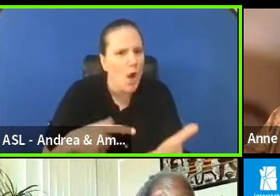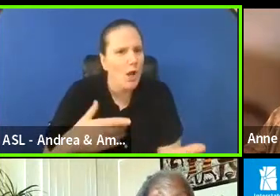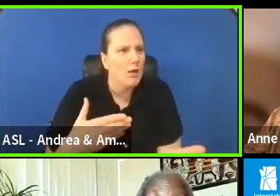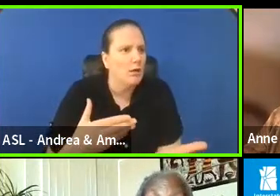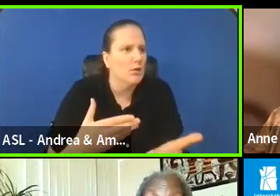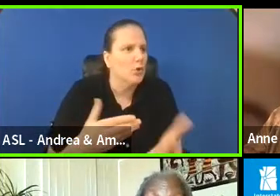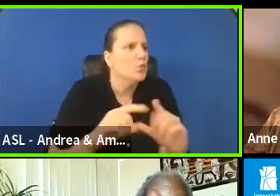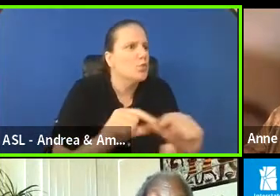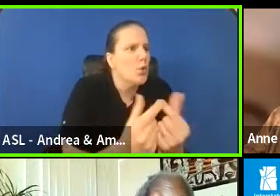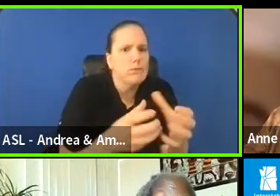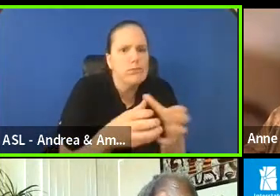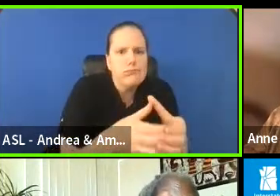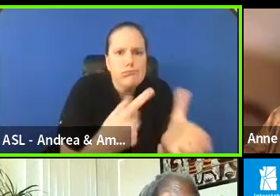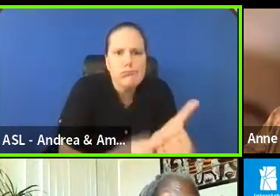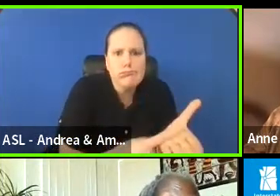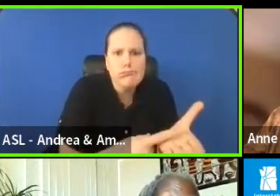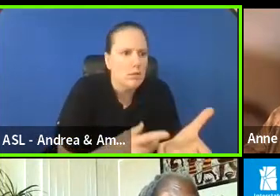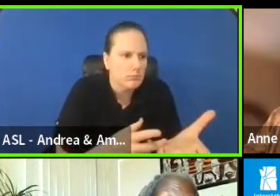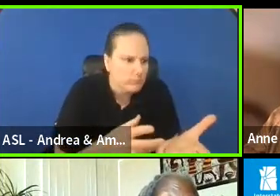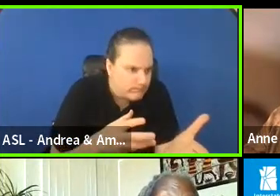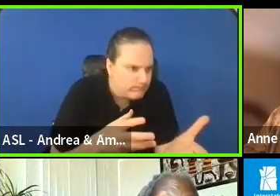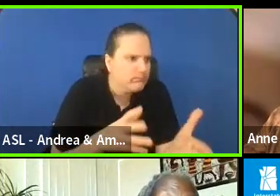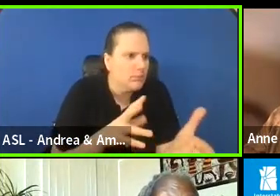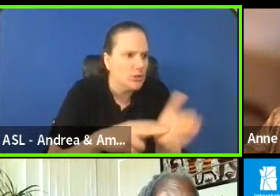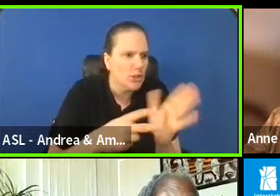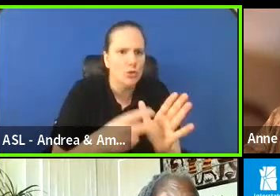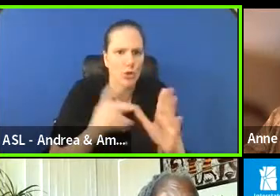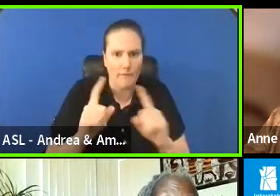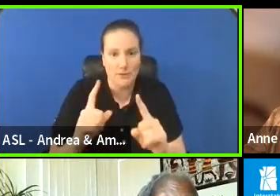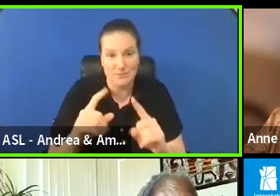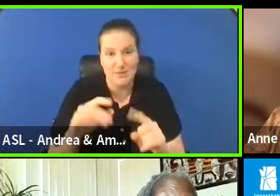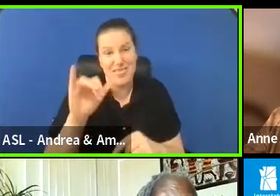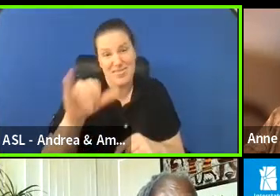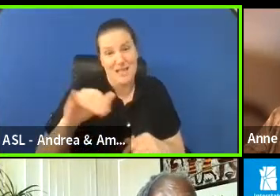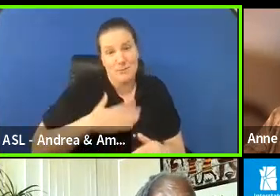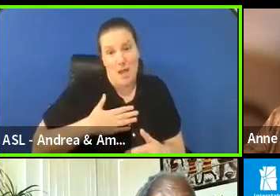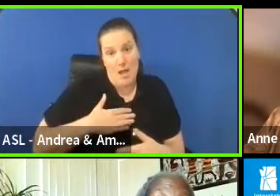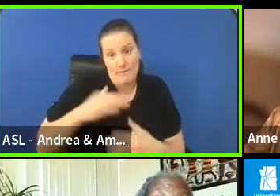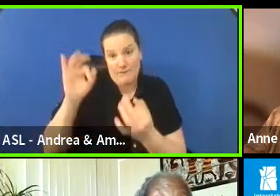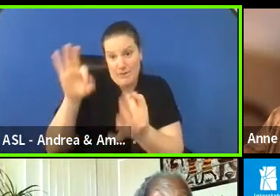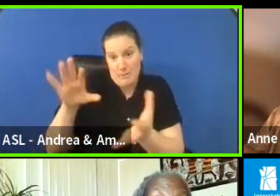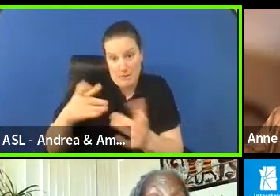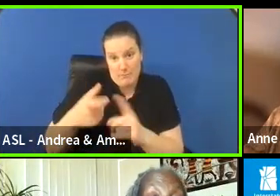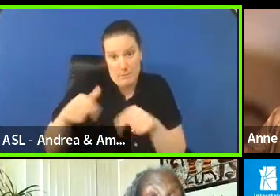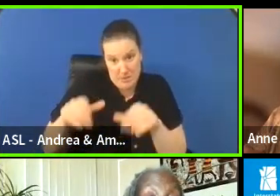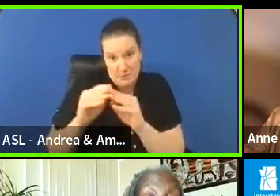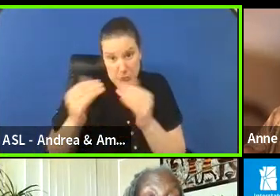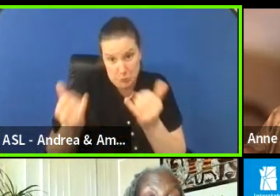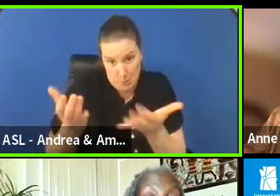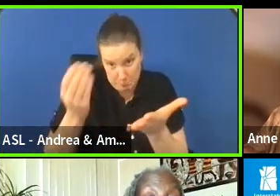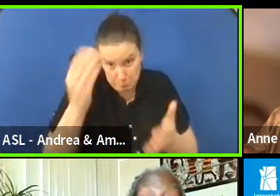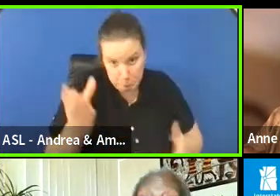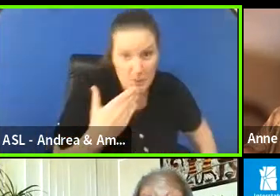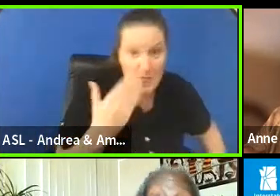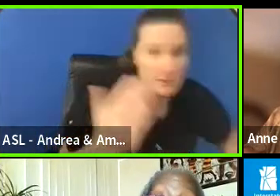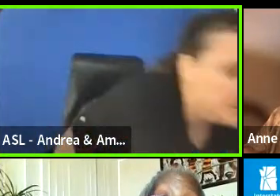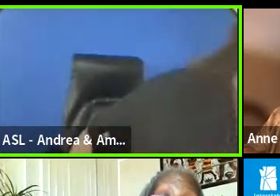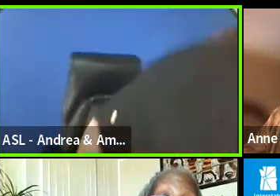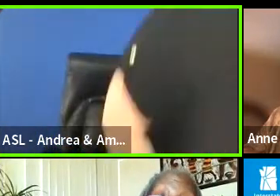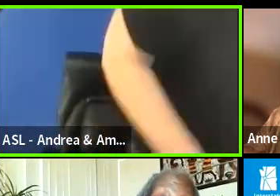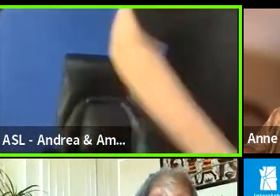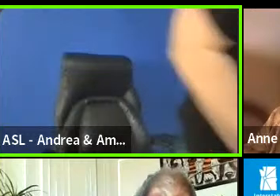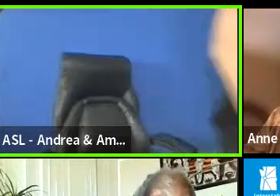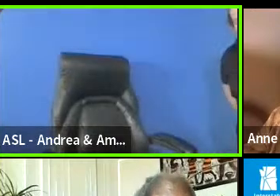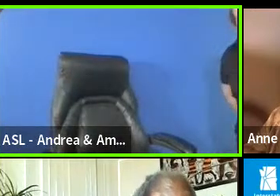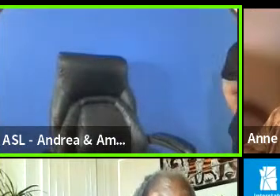to and have our own intentional conversations with. So that's just the feedback from this meeting today. Thank you. And great work.